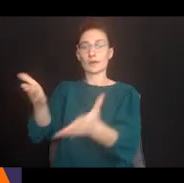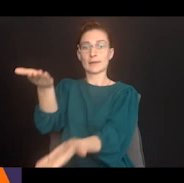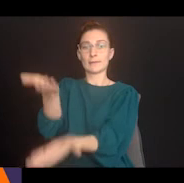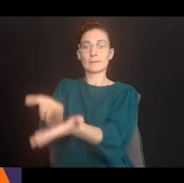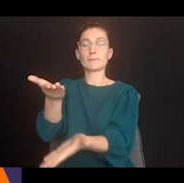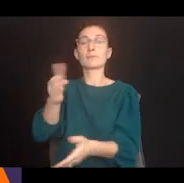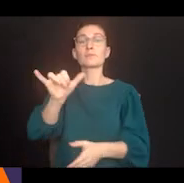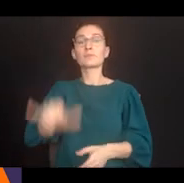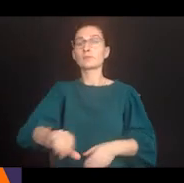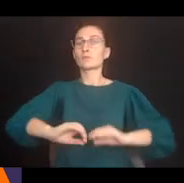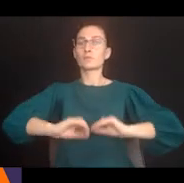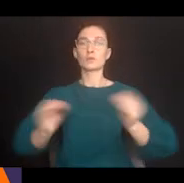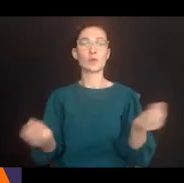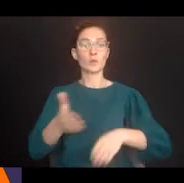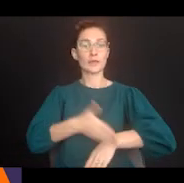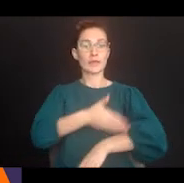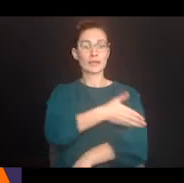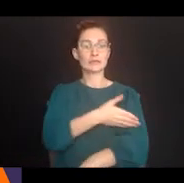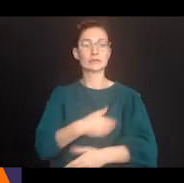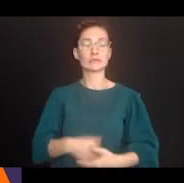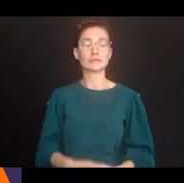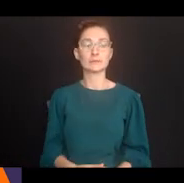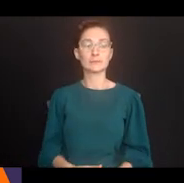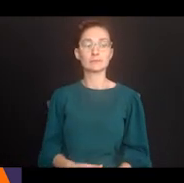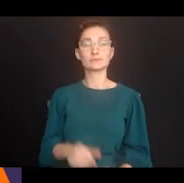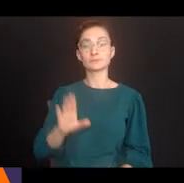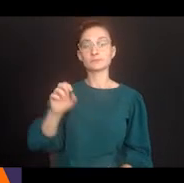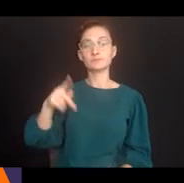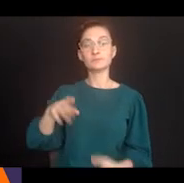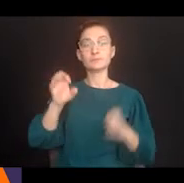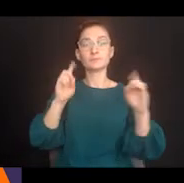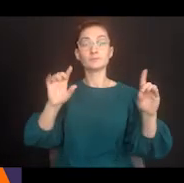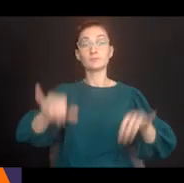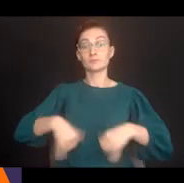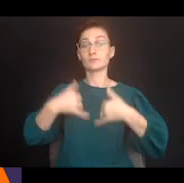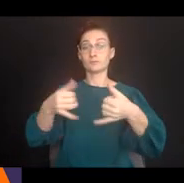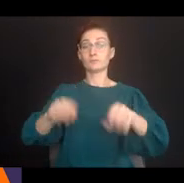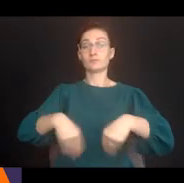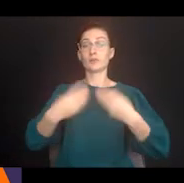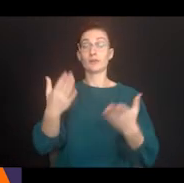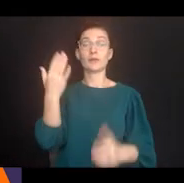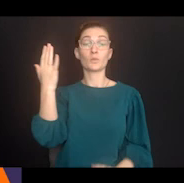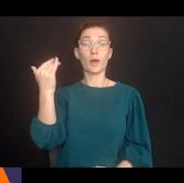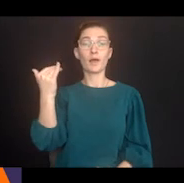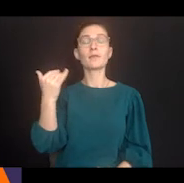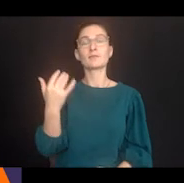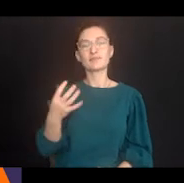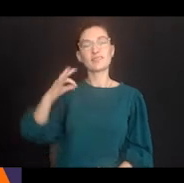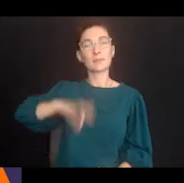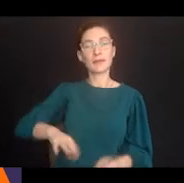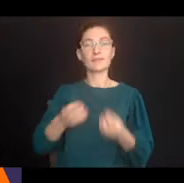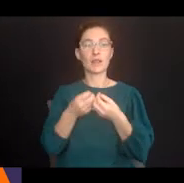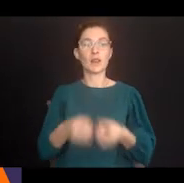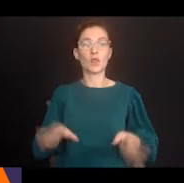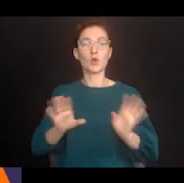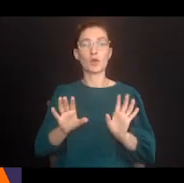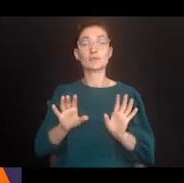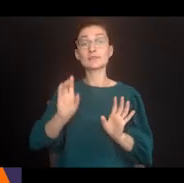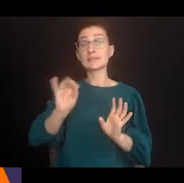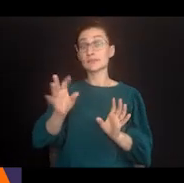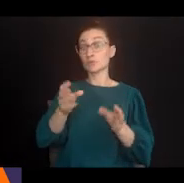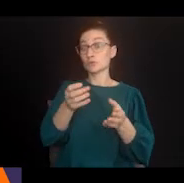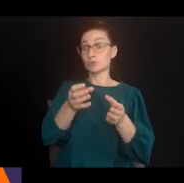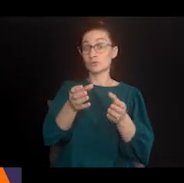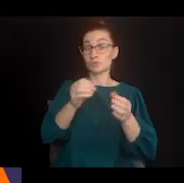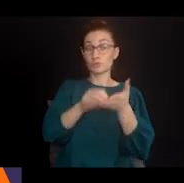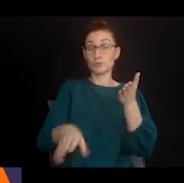on the evaluations, and the student did not make meaningful gains. Compensatory education was awarded based on the benefit lost had the student